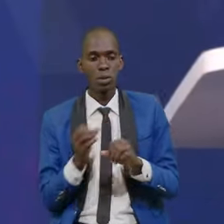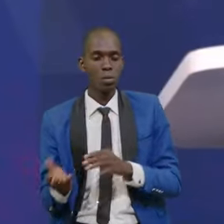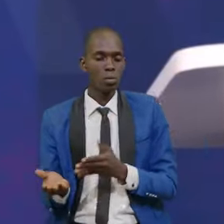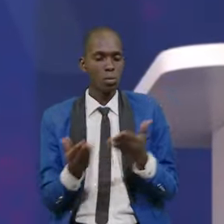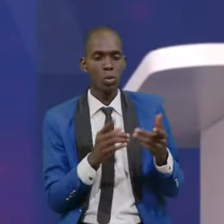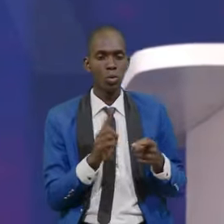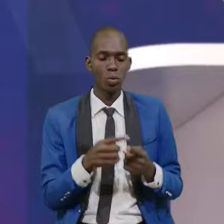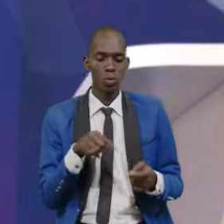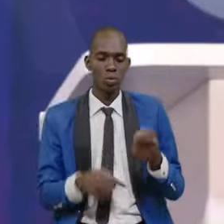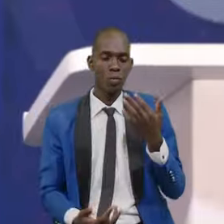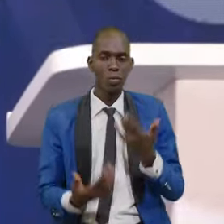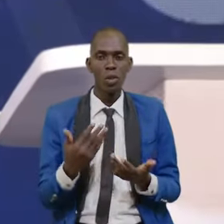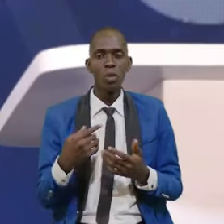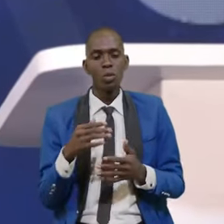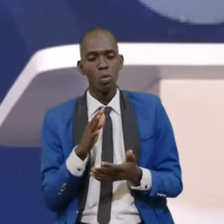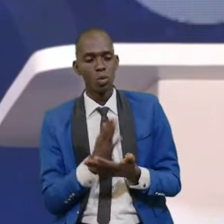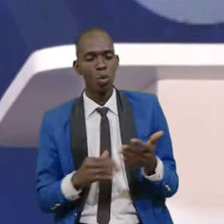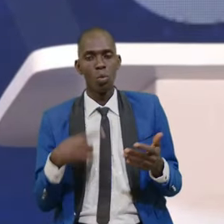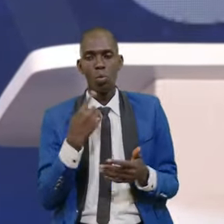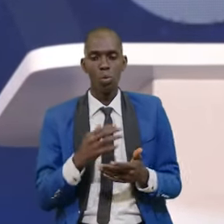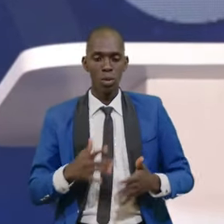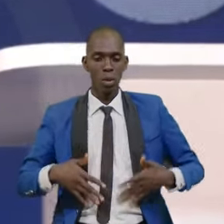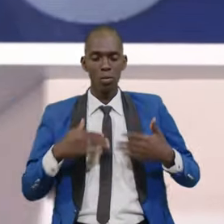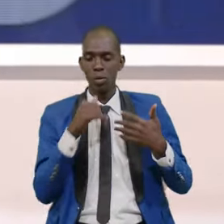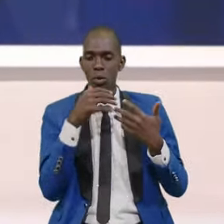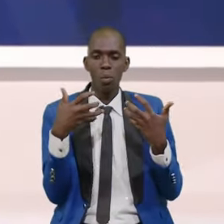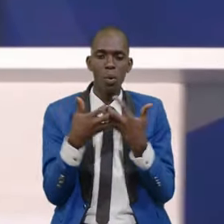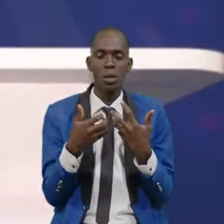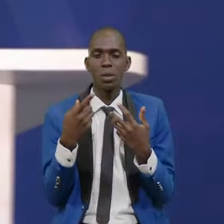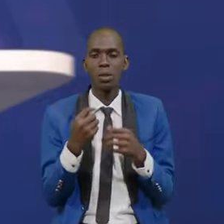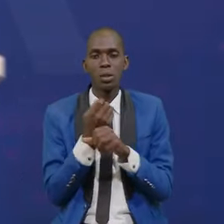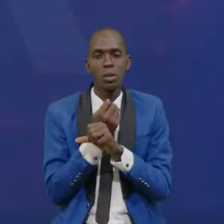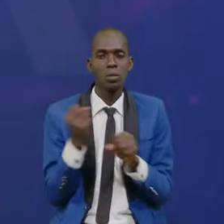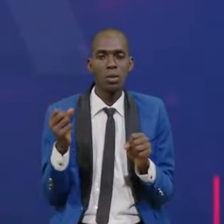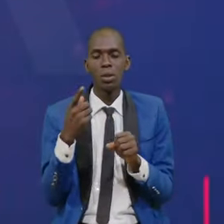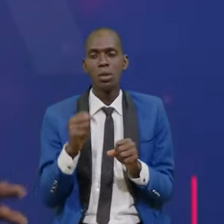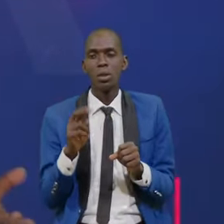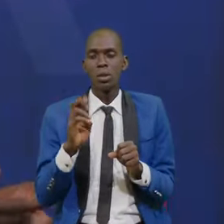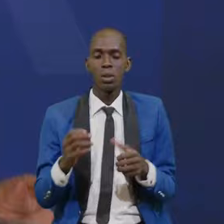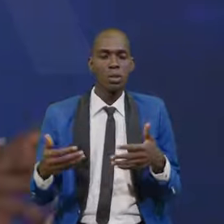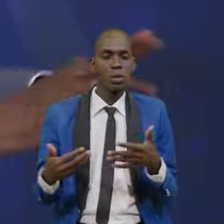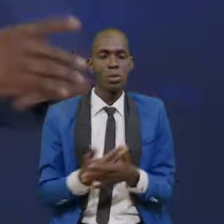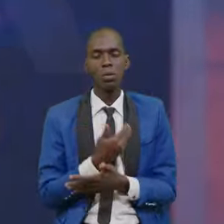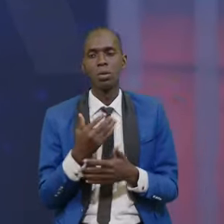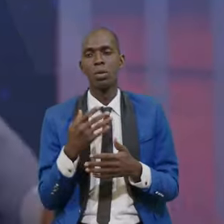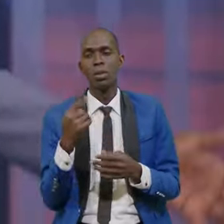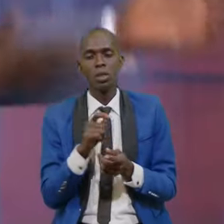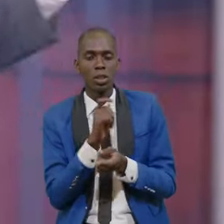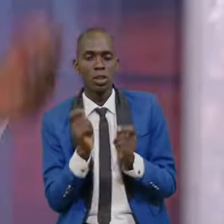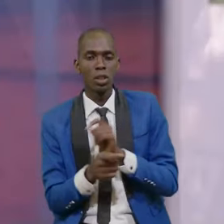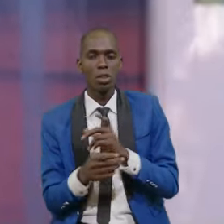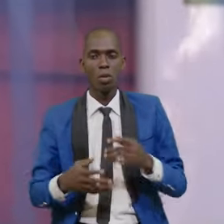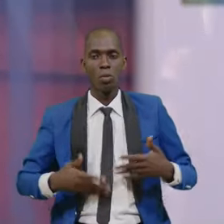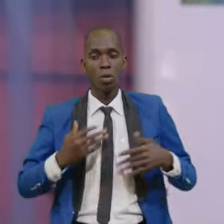not reflect the new birth, the salvation, the regeneration, the change of life. All